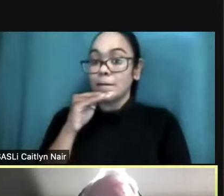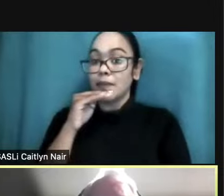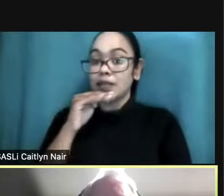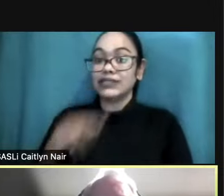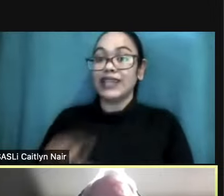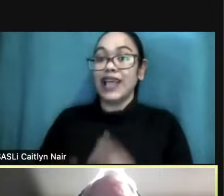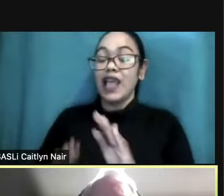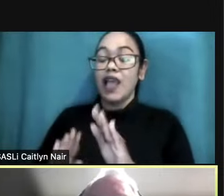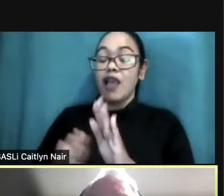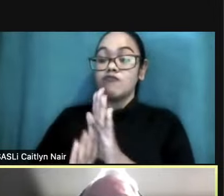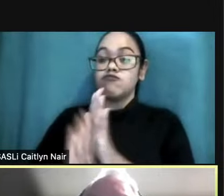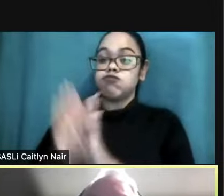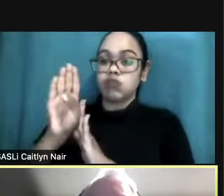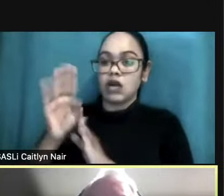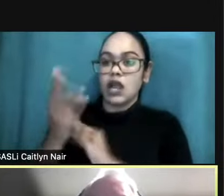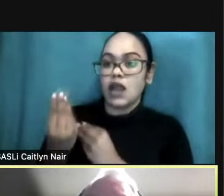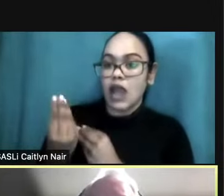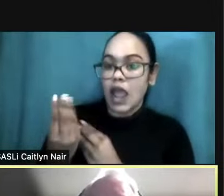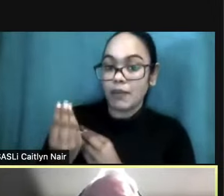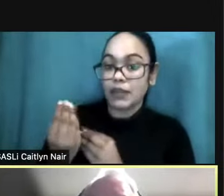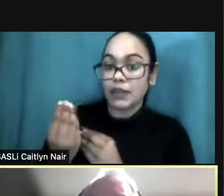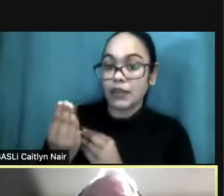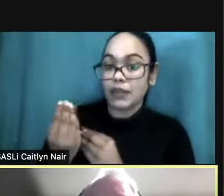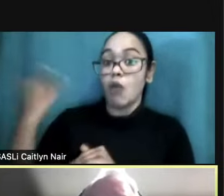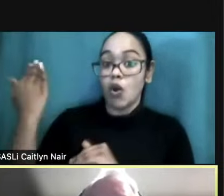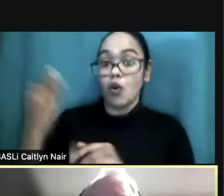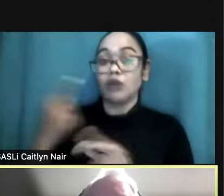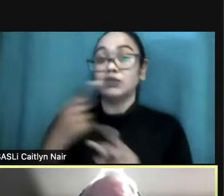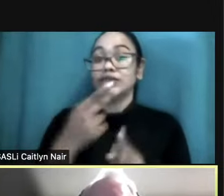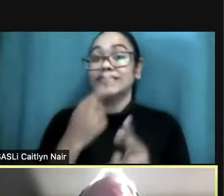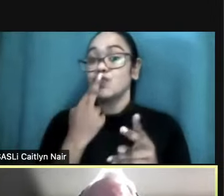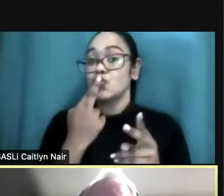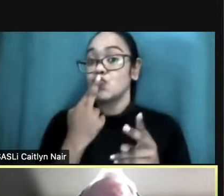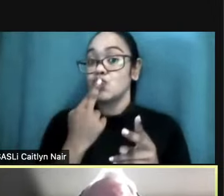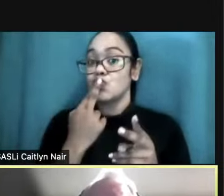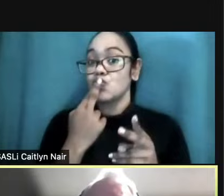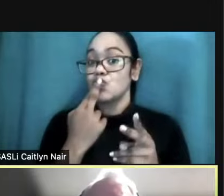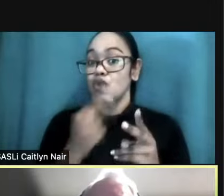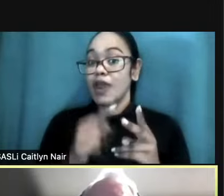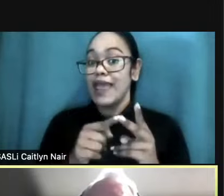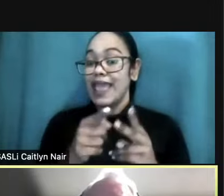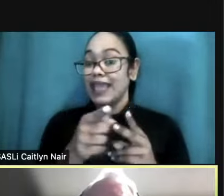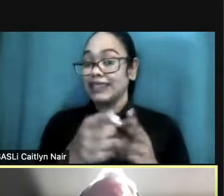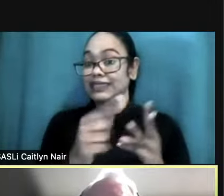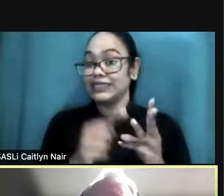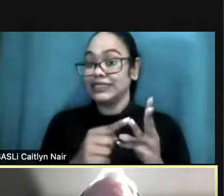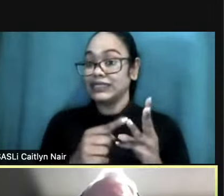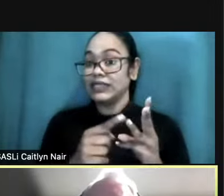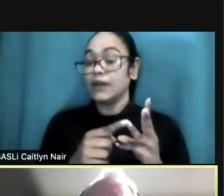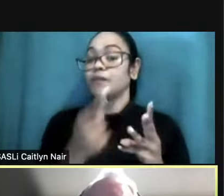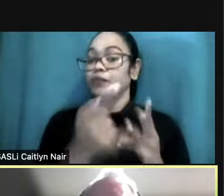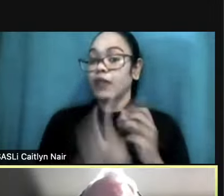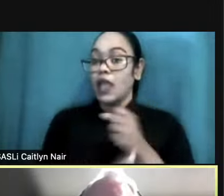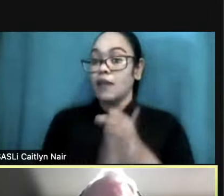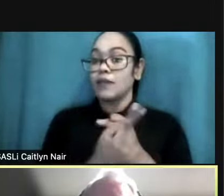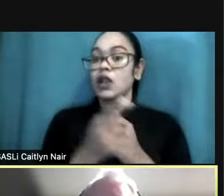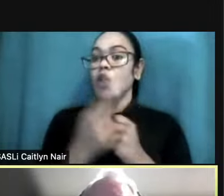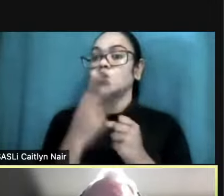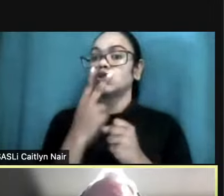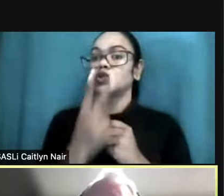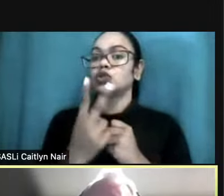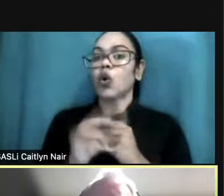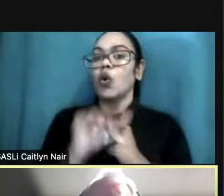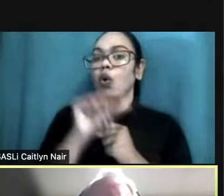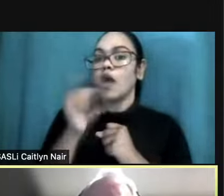devastating. And then you see with this red coming earlier this year is what we saw when the Delta